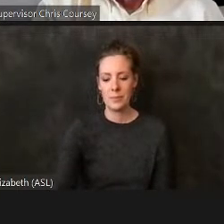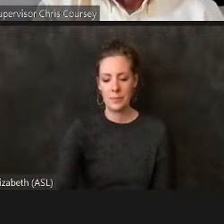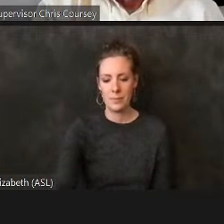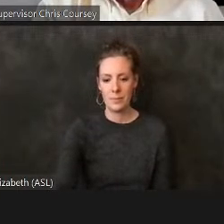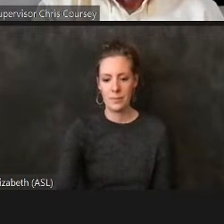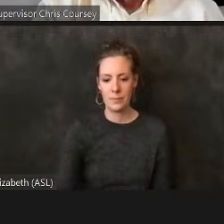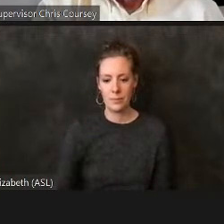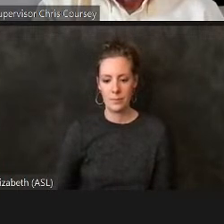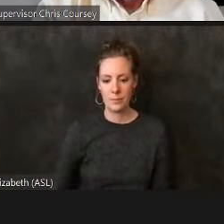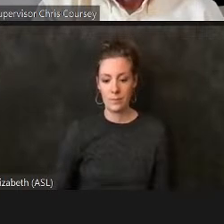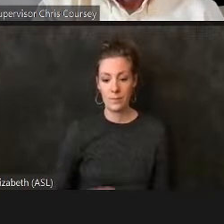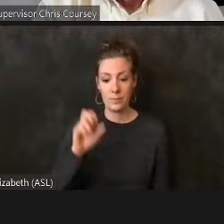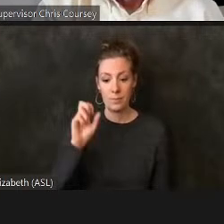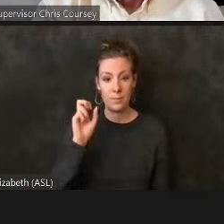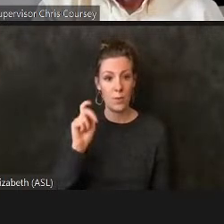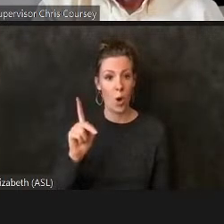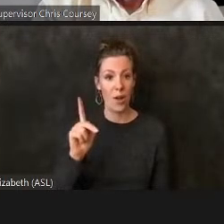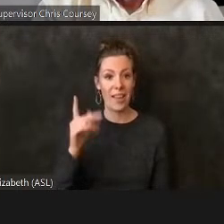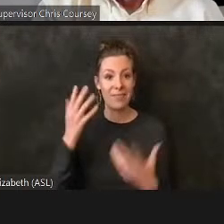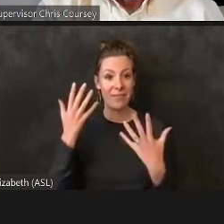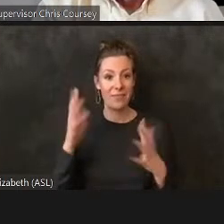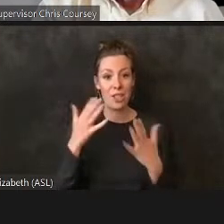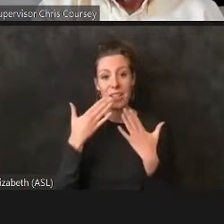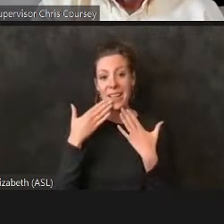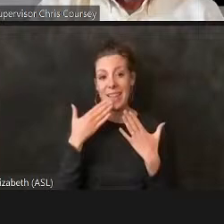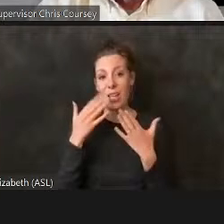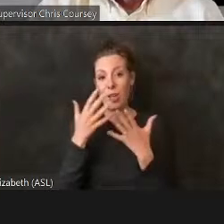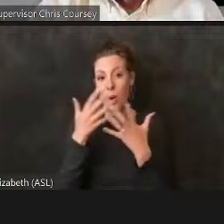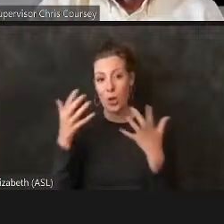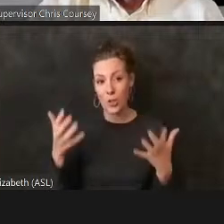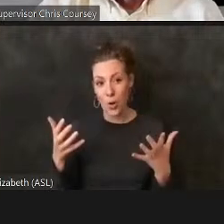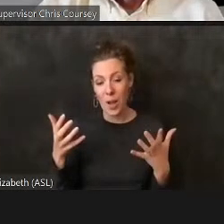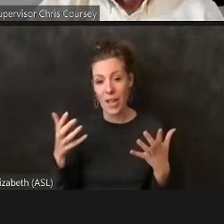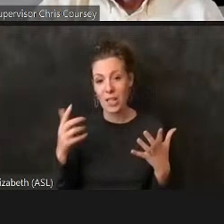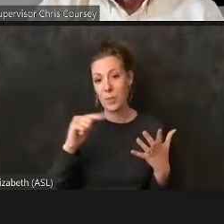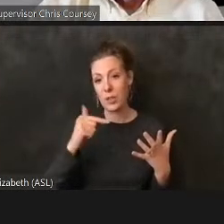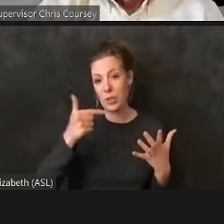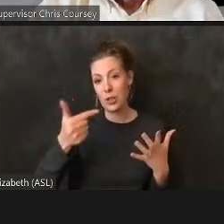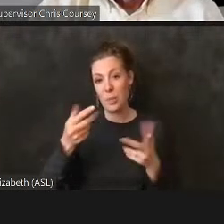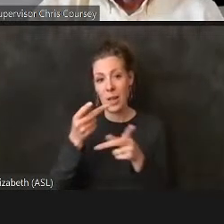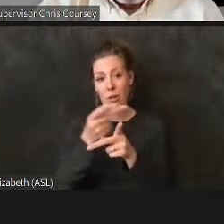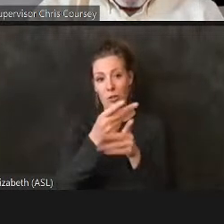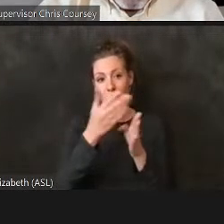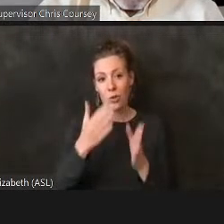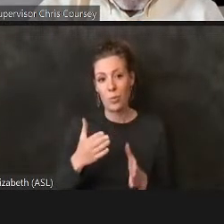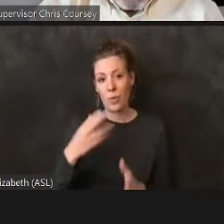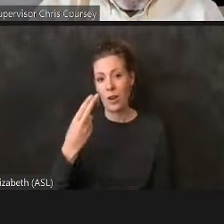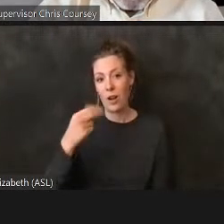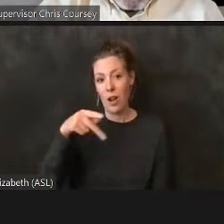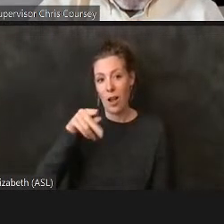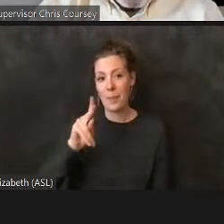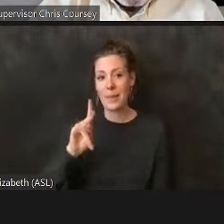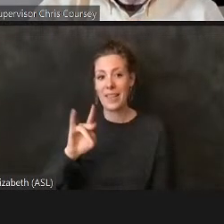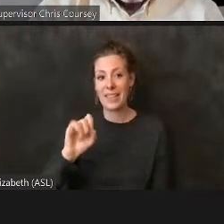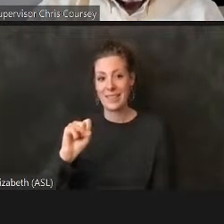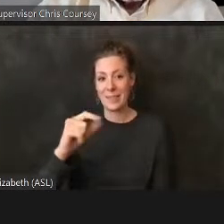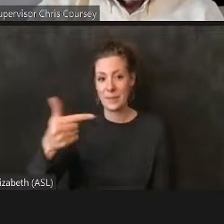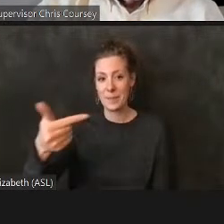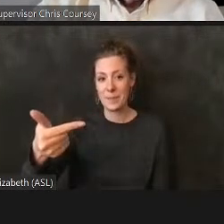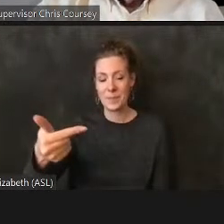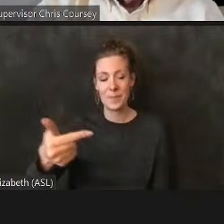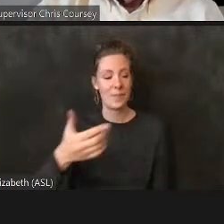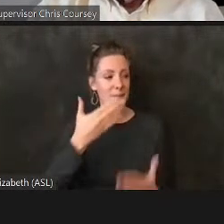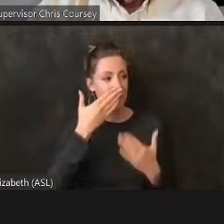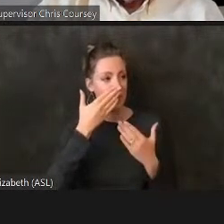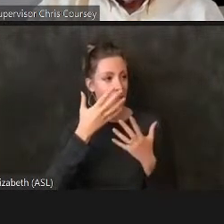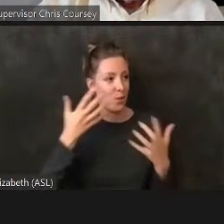Okay, with that, I thank you all. I thank our media partners, and I'll turn it back to Supervisor Hopkins. Thank you so much. And,